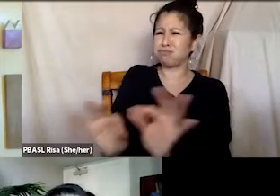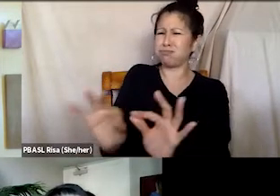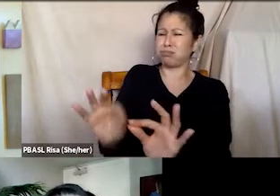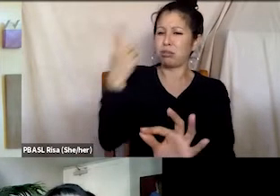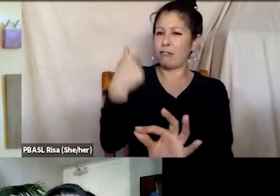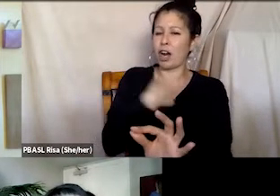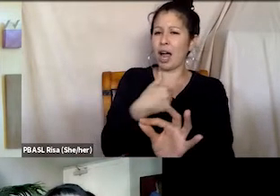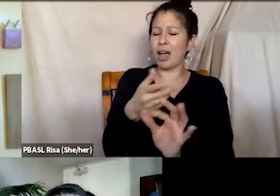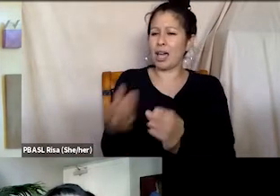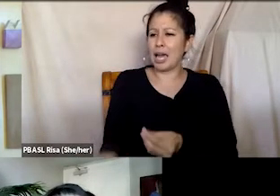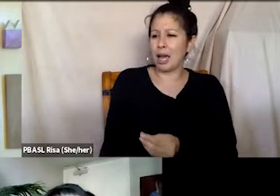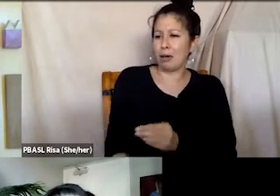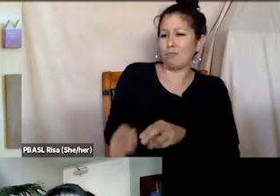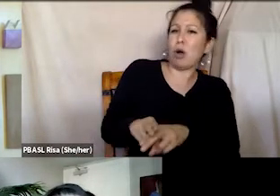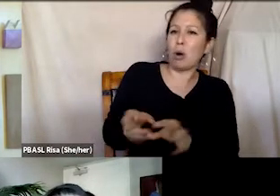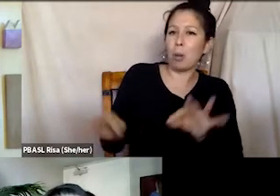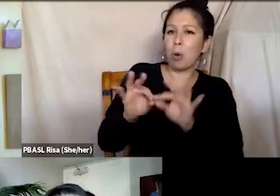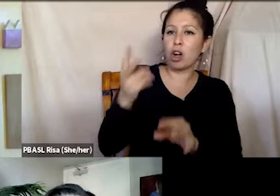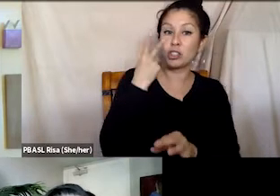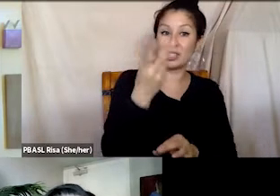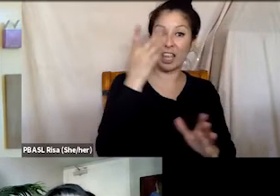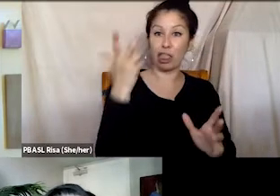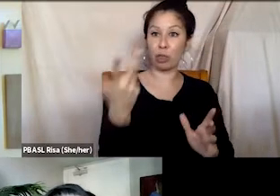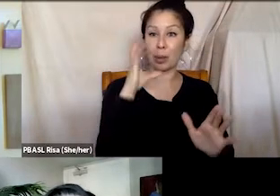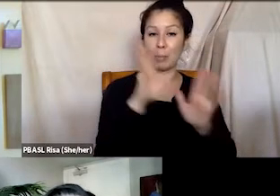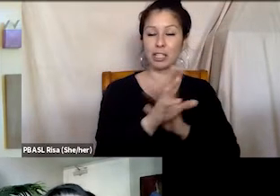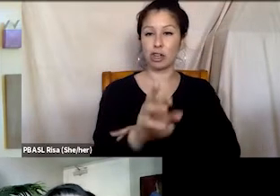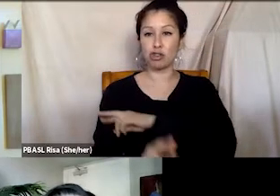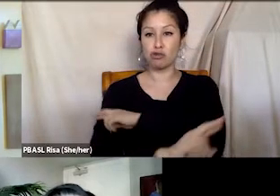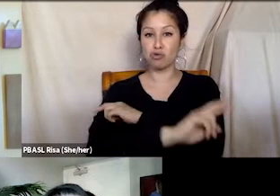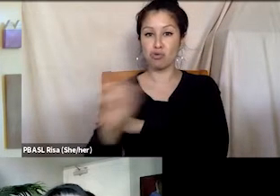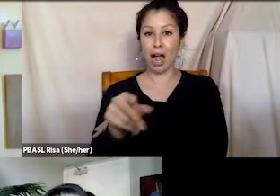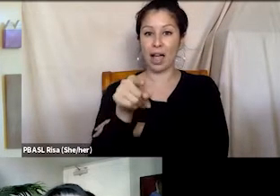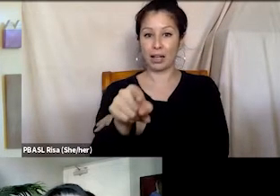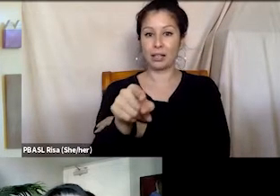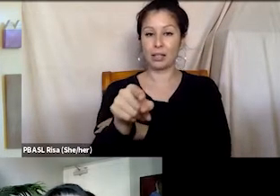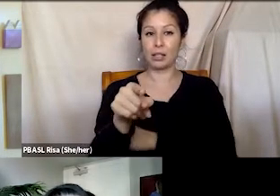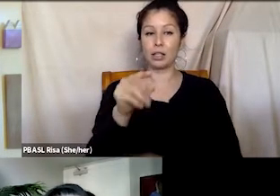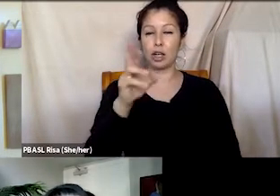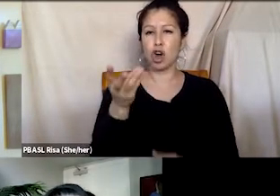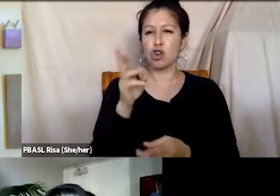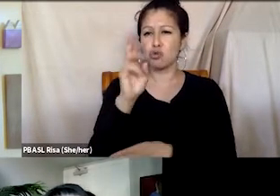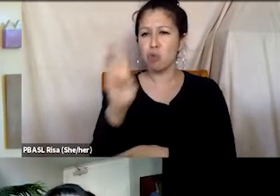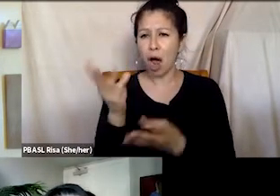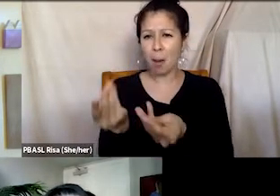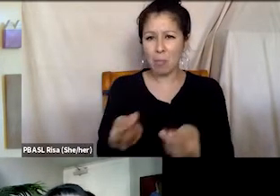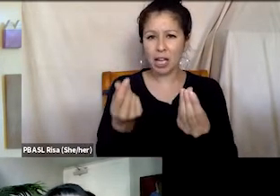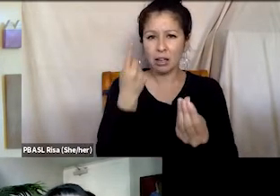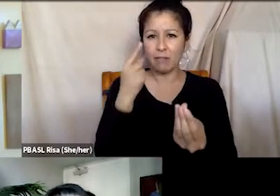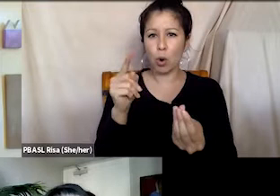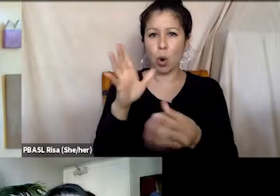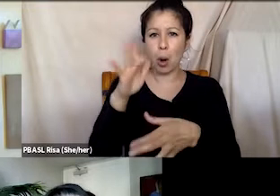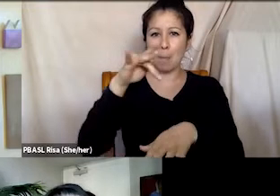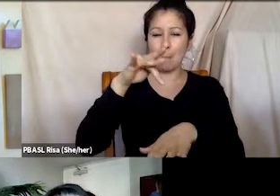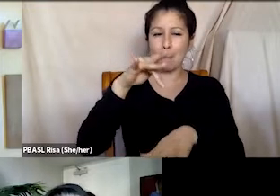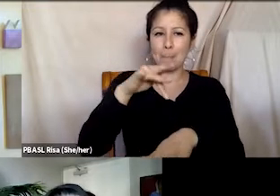put importance back on. So the three images you see on the far right is the raw materials for the middle